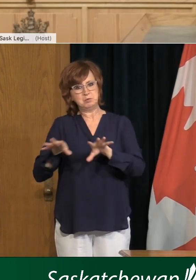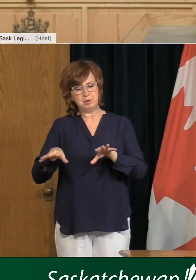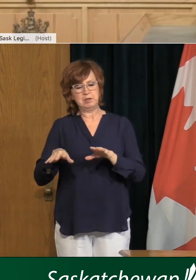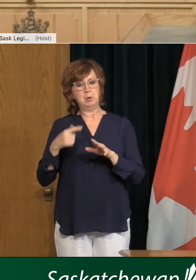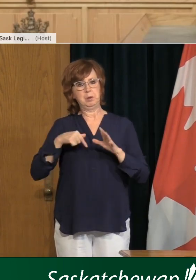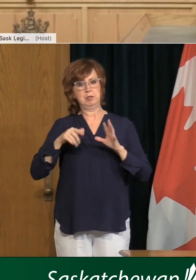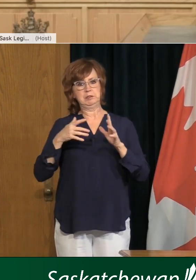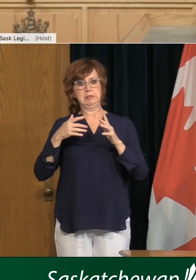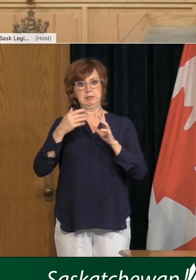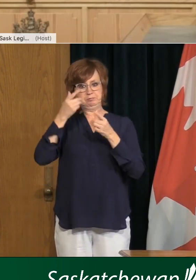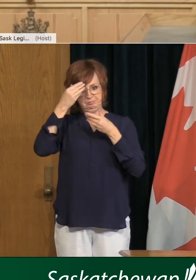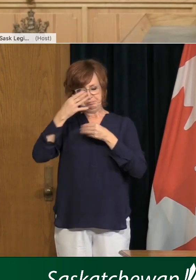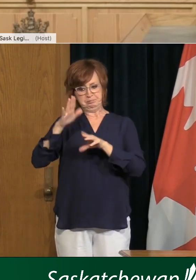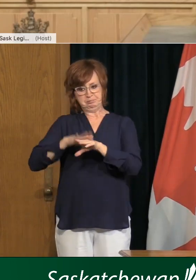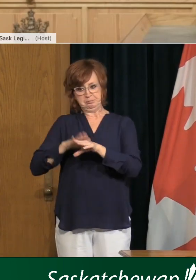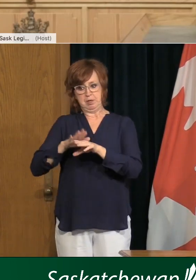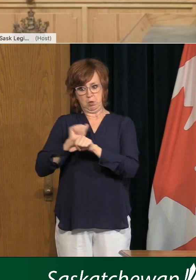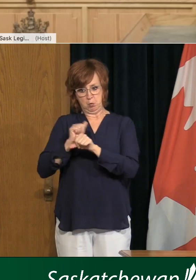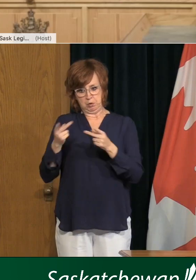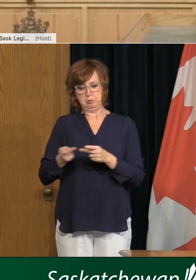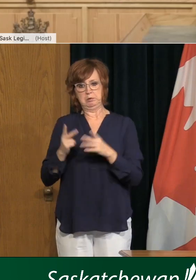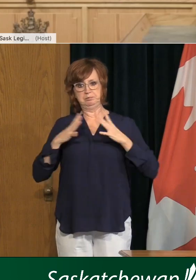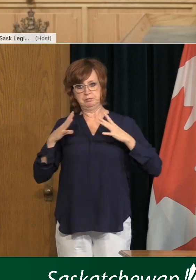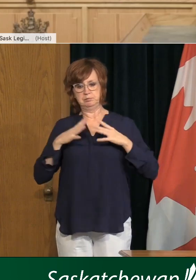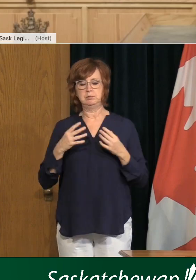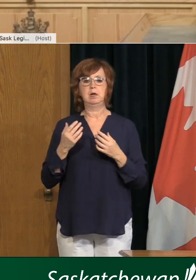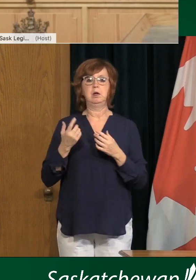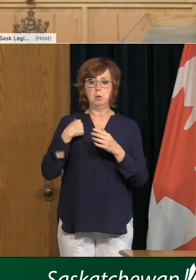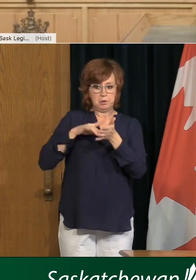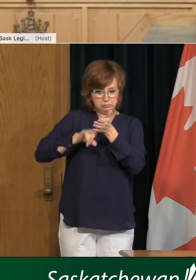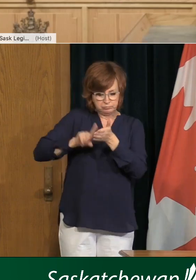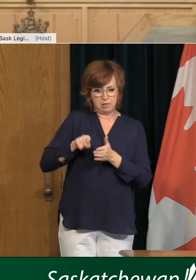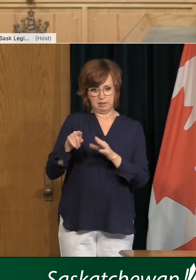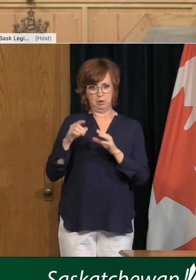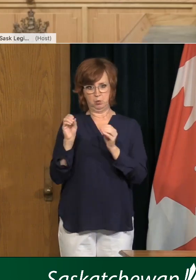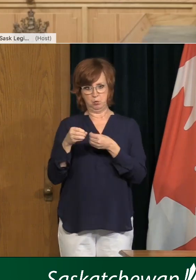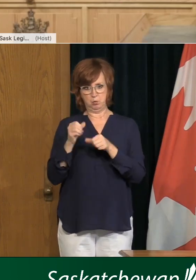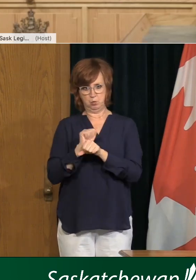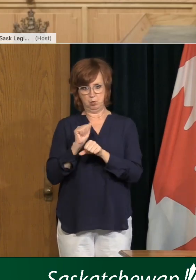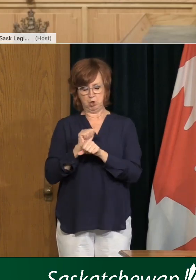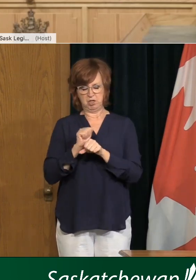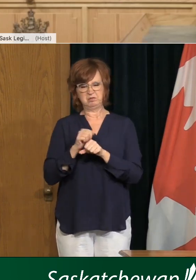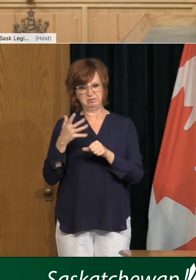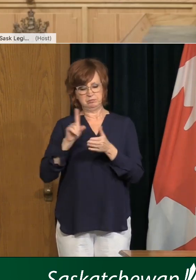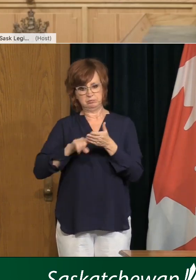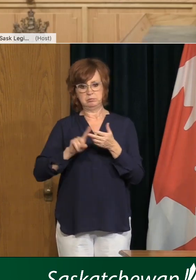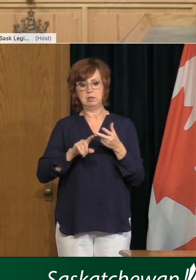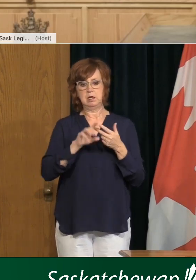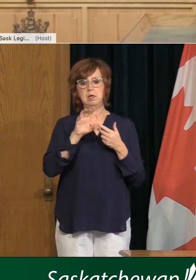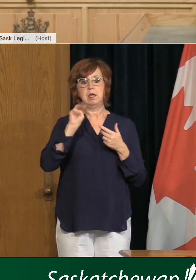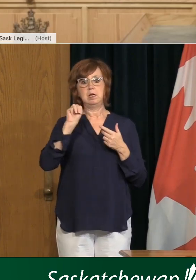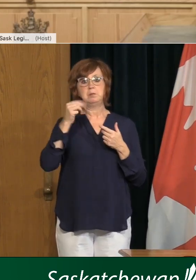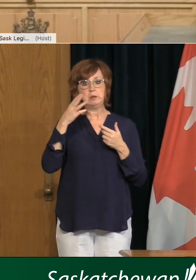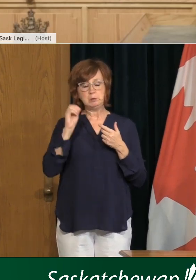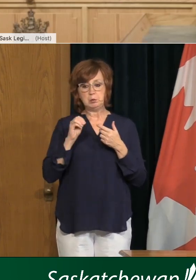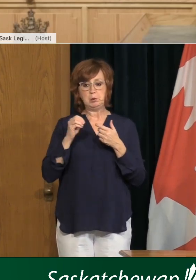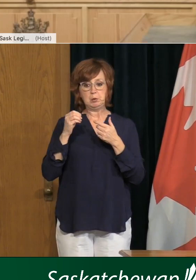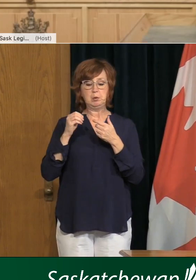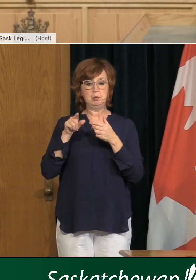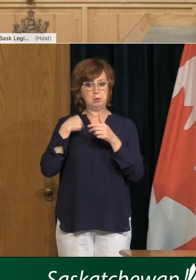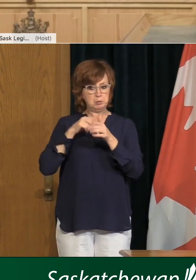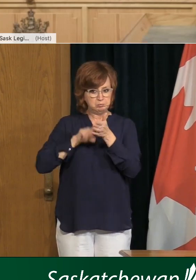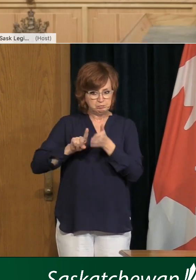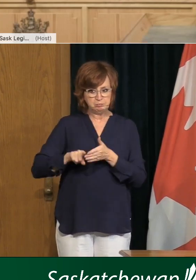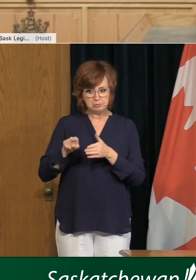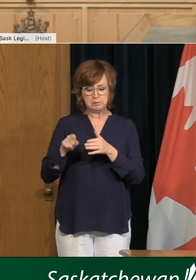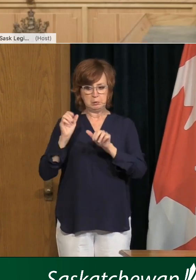at this worksite and with identified contacts. As the local MHO assesses the situation and assesses risks, more